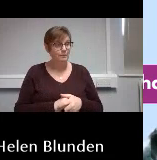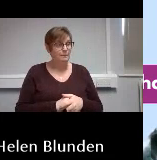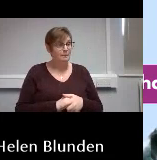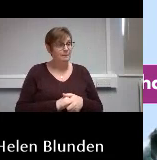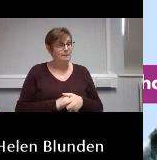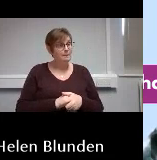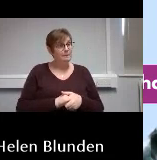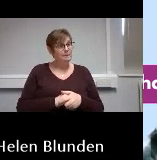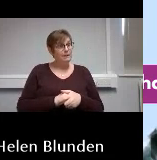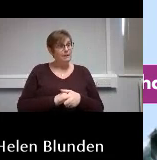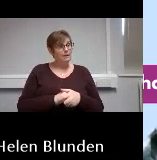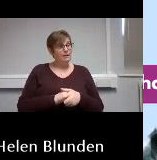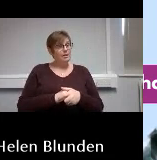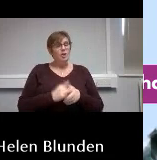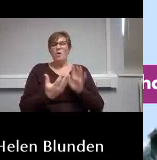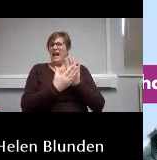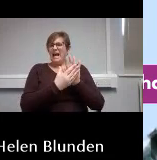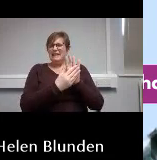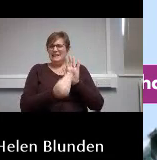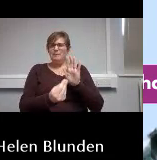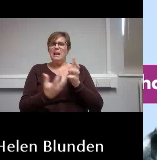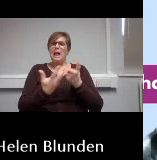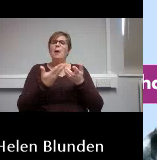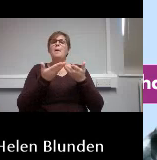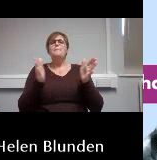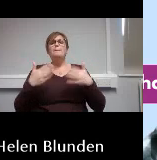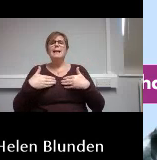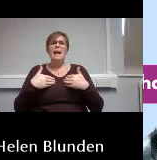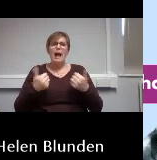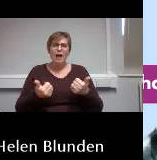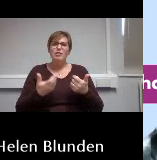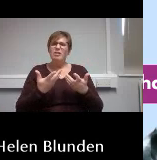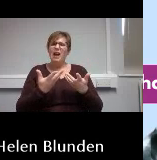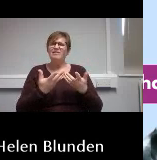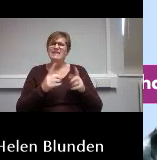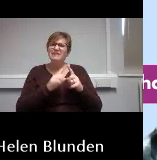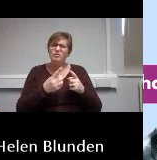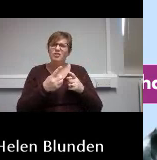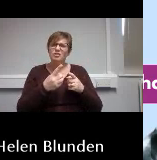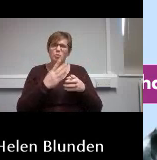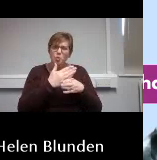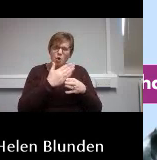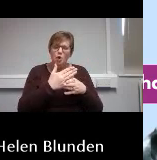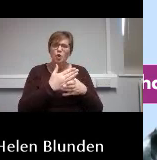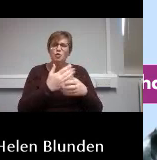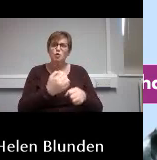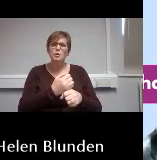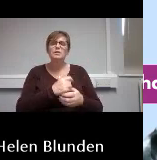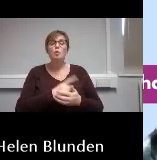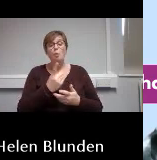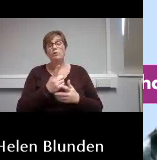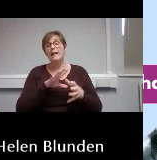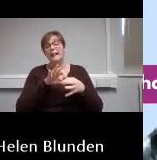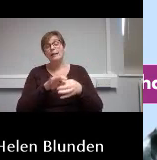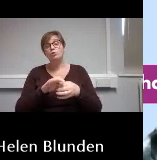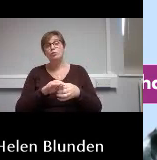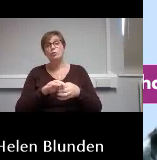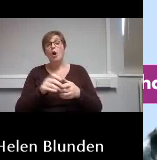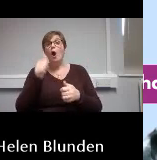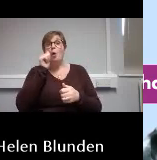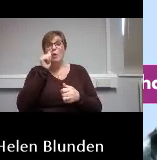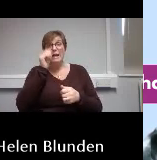So I'm just going to touch on a few examples of how public health lead bits of work to do this. One is around raising awareness. So this is